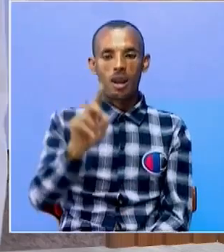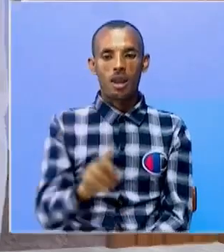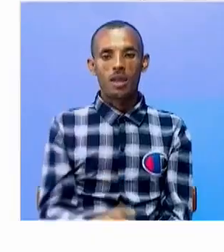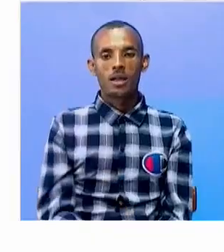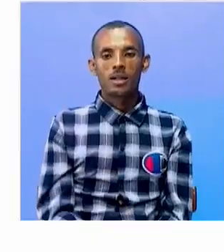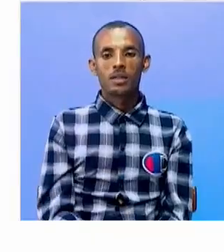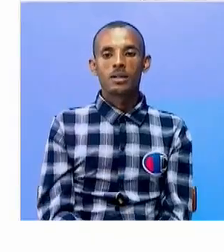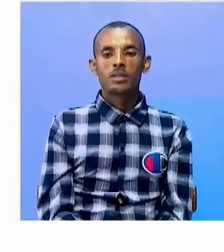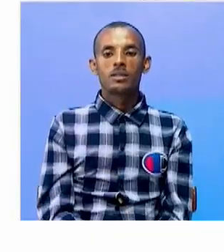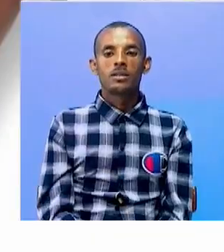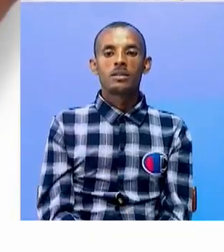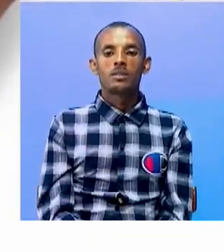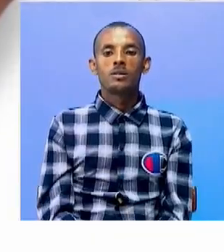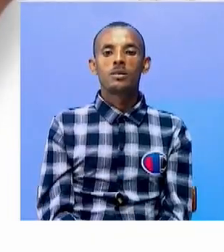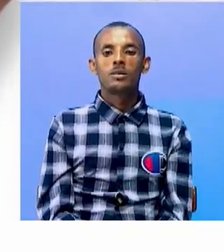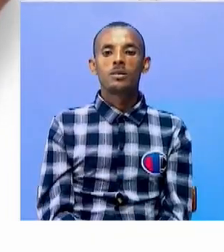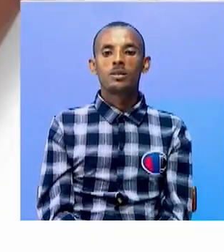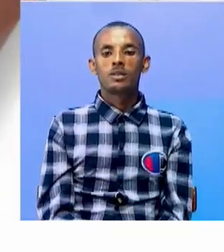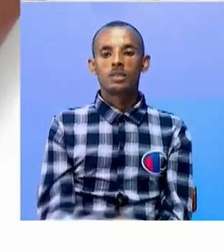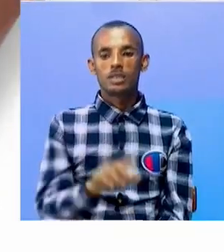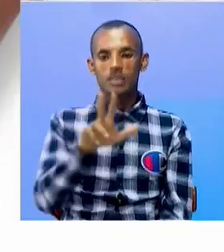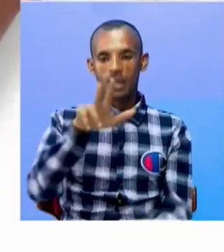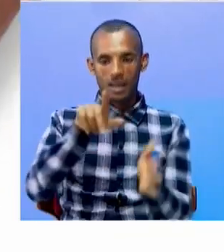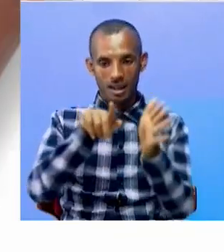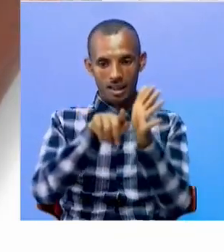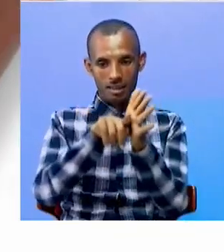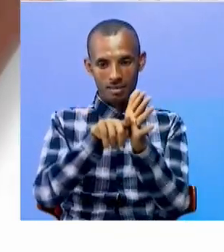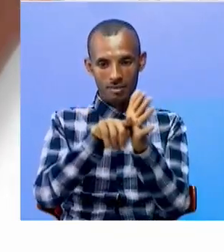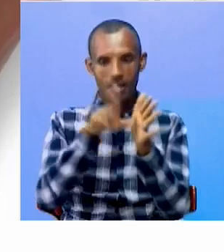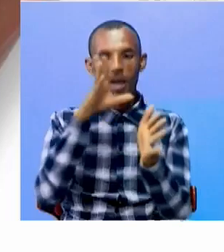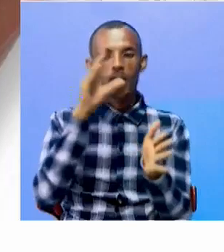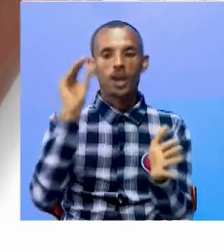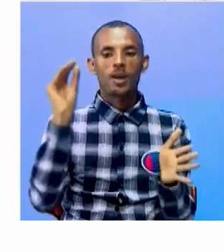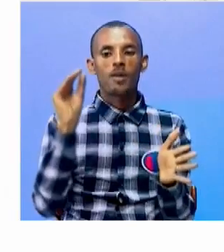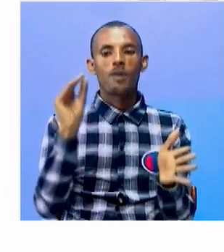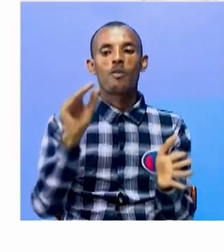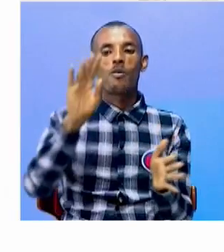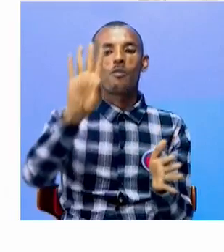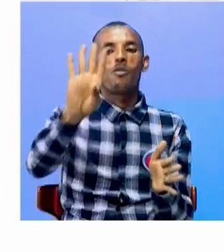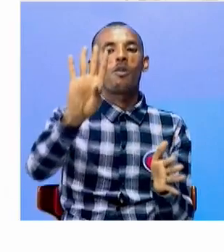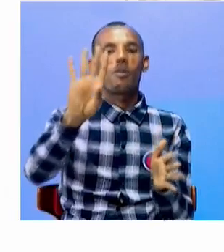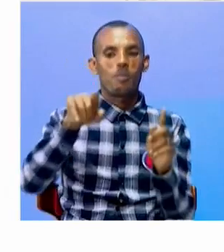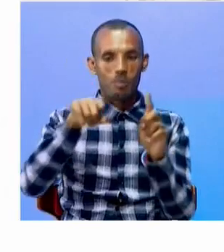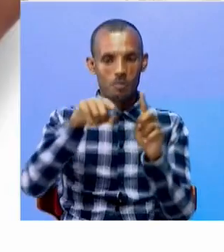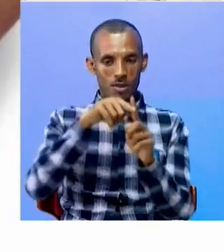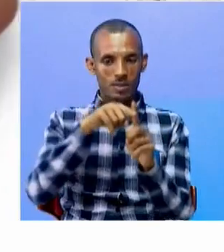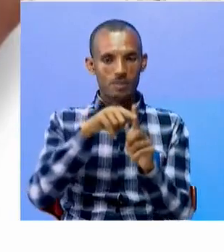have 1, 2, 3 negatives and 4 positives.